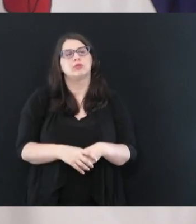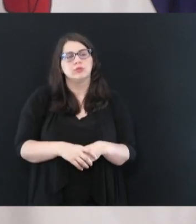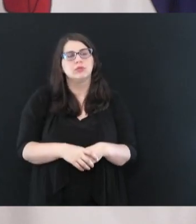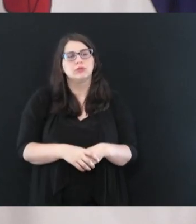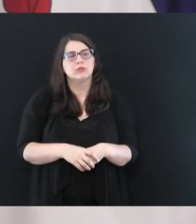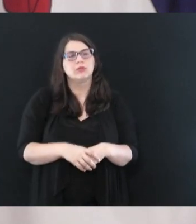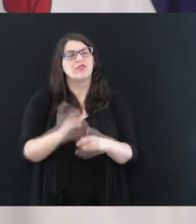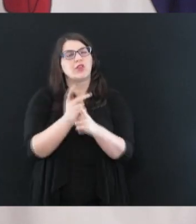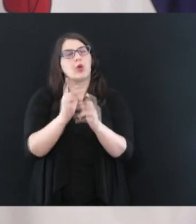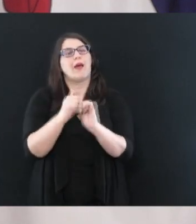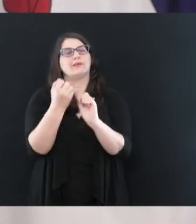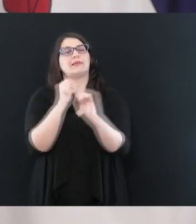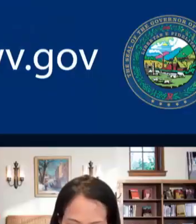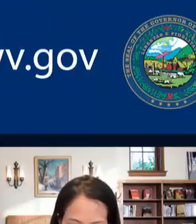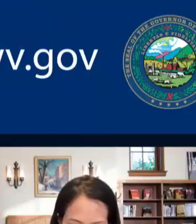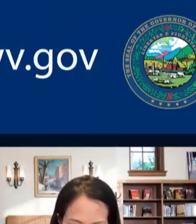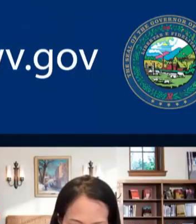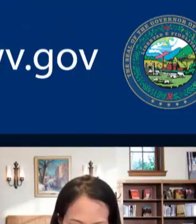manner.